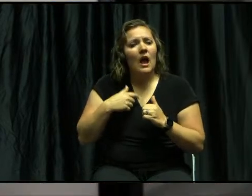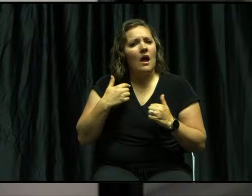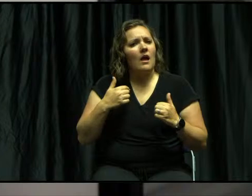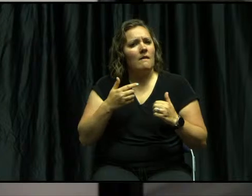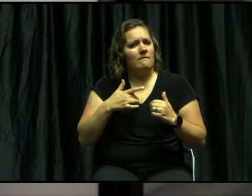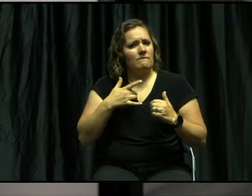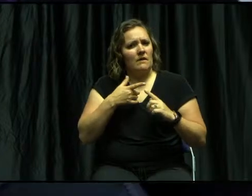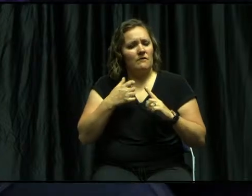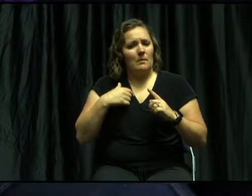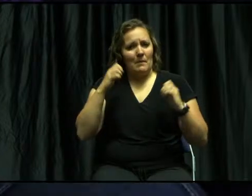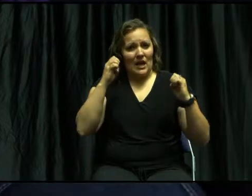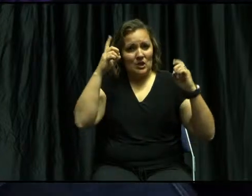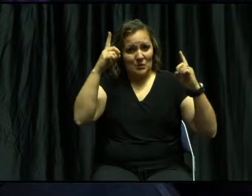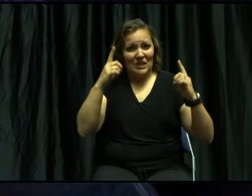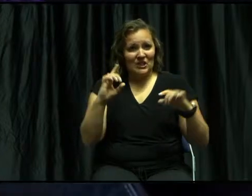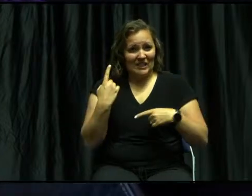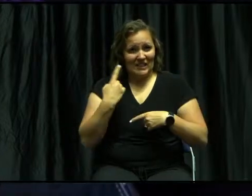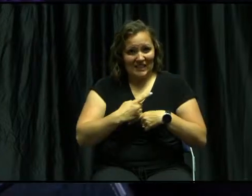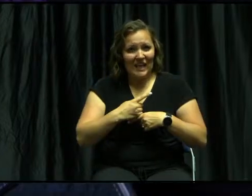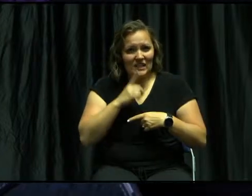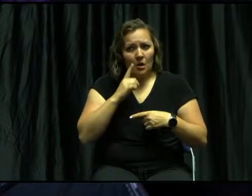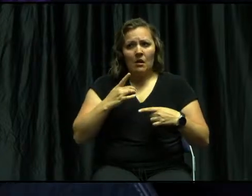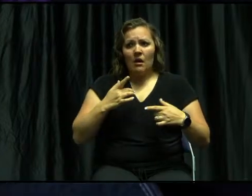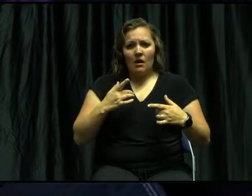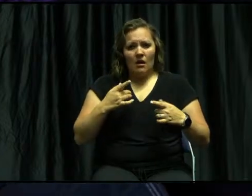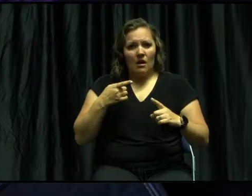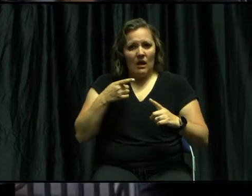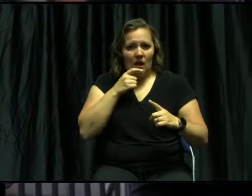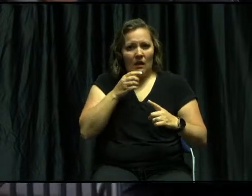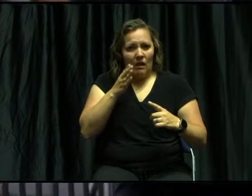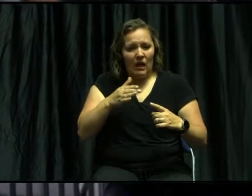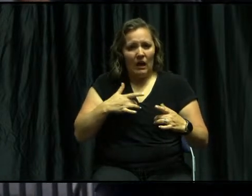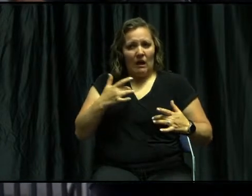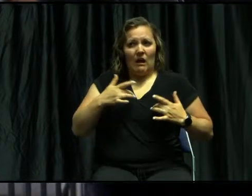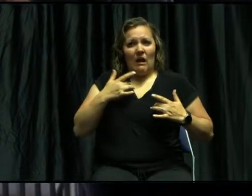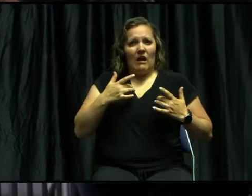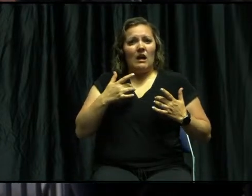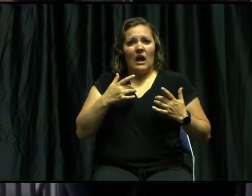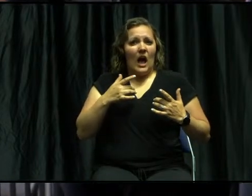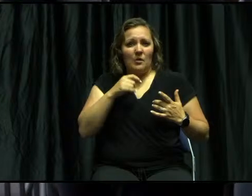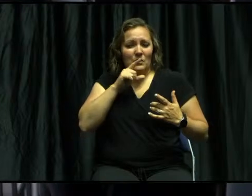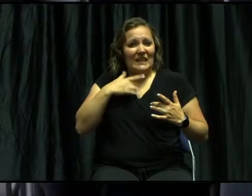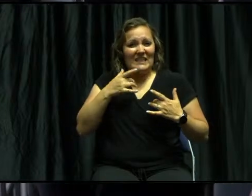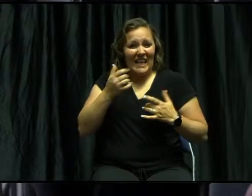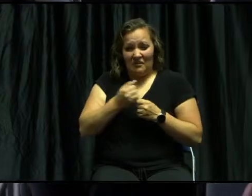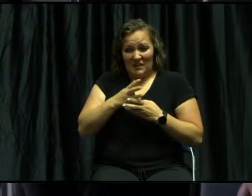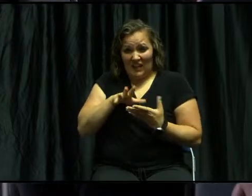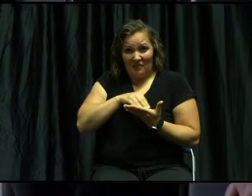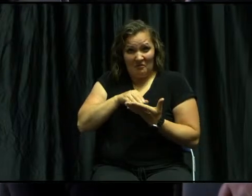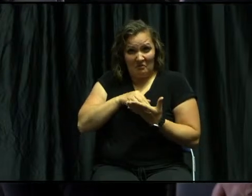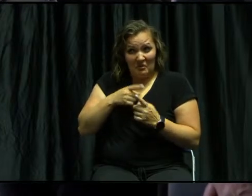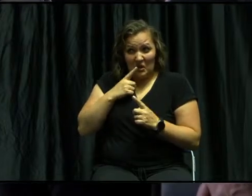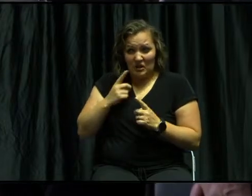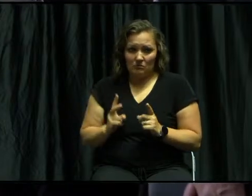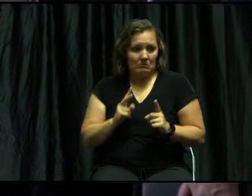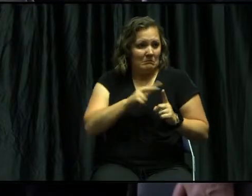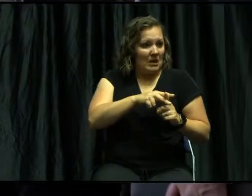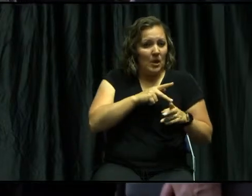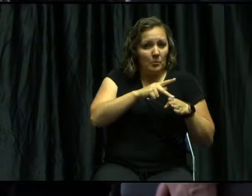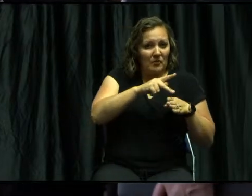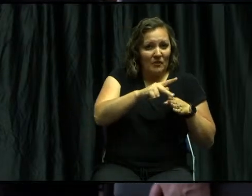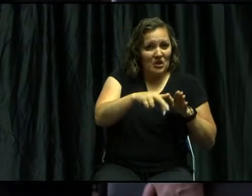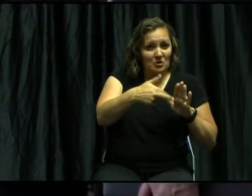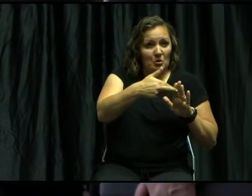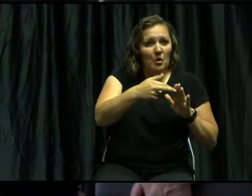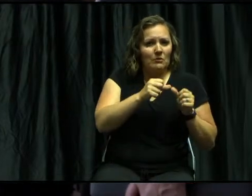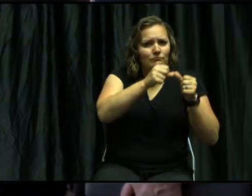this is it. And I'm really excited to be at that end. And then just to be able to take everything that I've learned and really apply it into that professional role and just keep